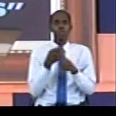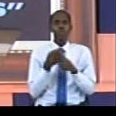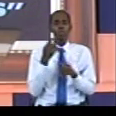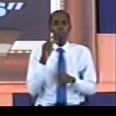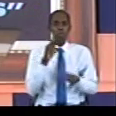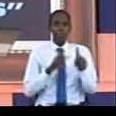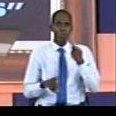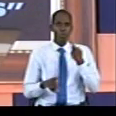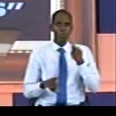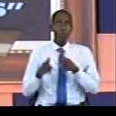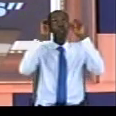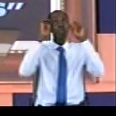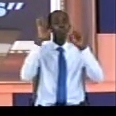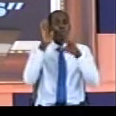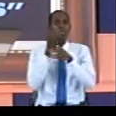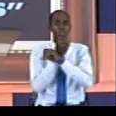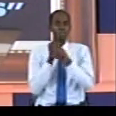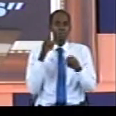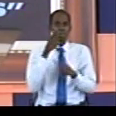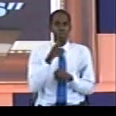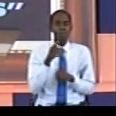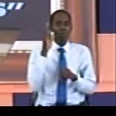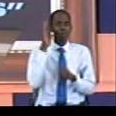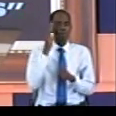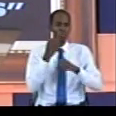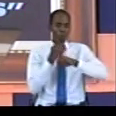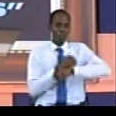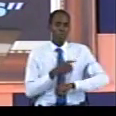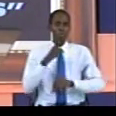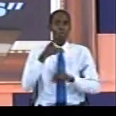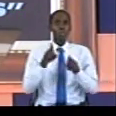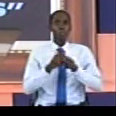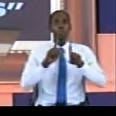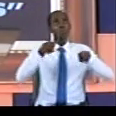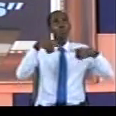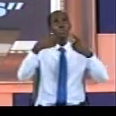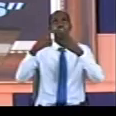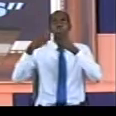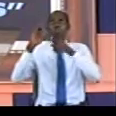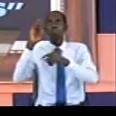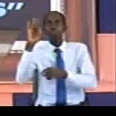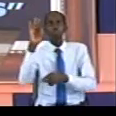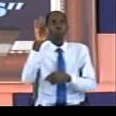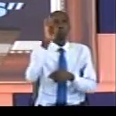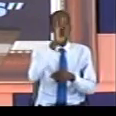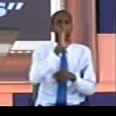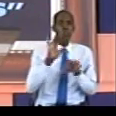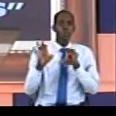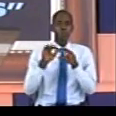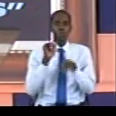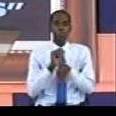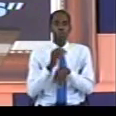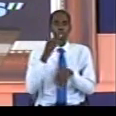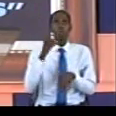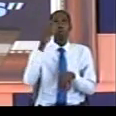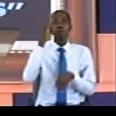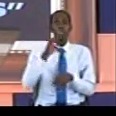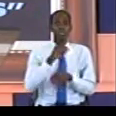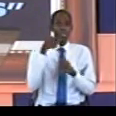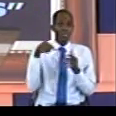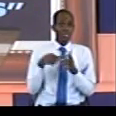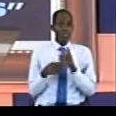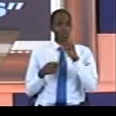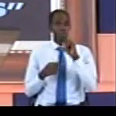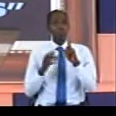you, he'll protect you. And as you go preaching the word, and as you go doing the work of God, this word will reach out